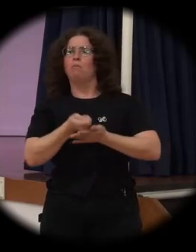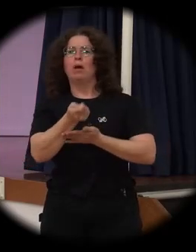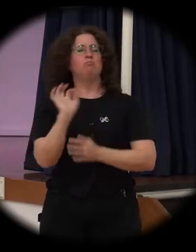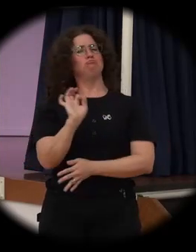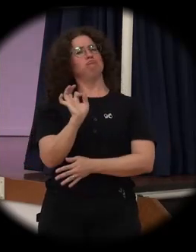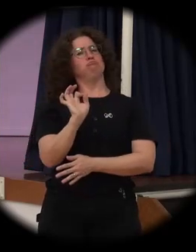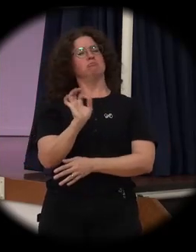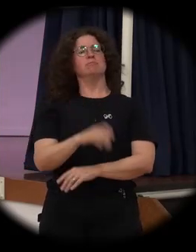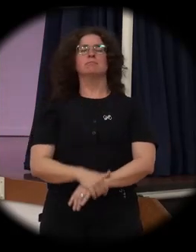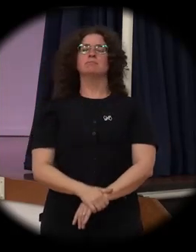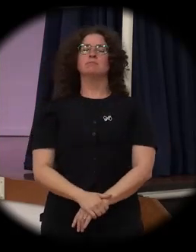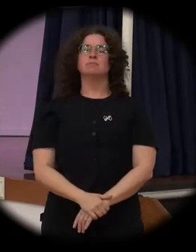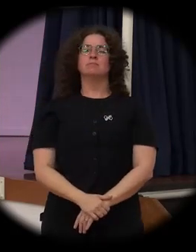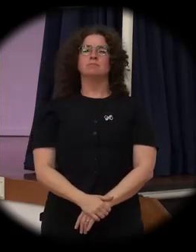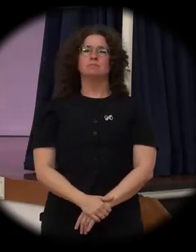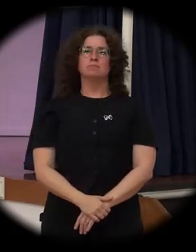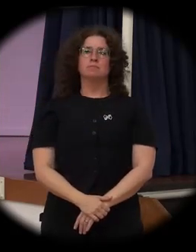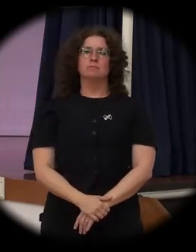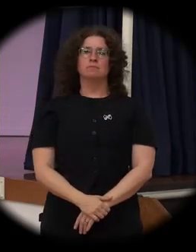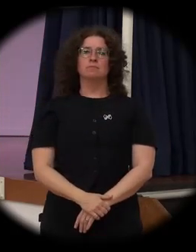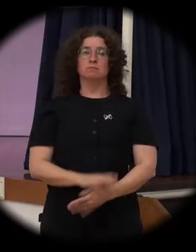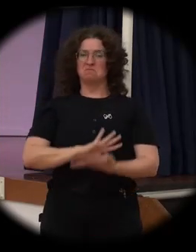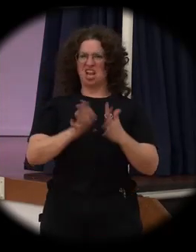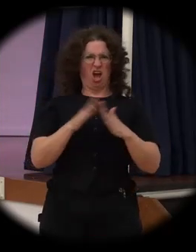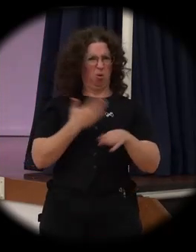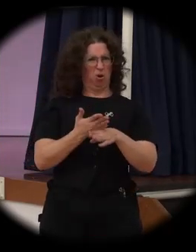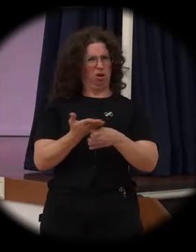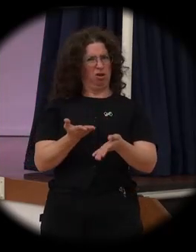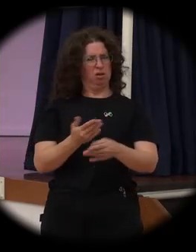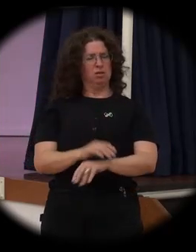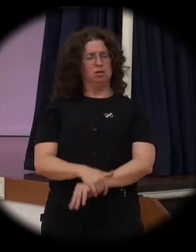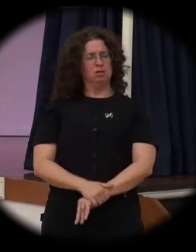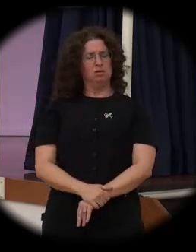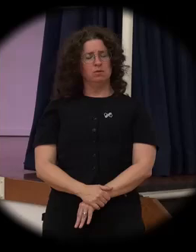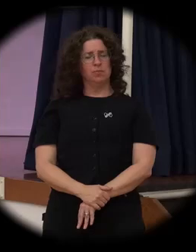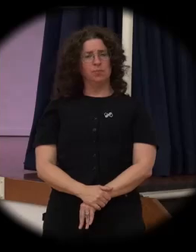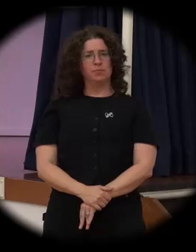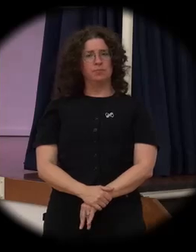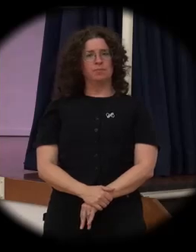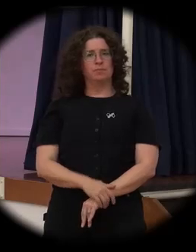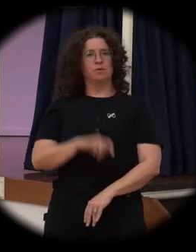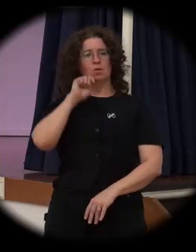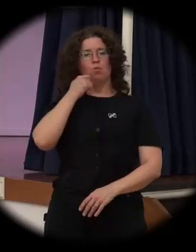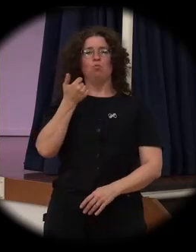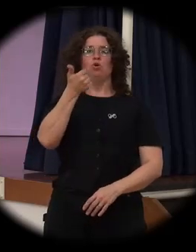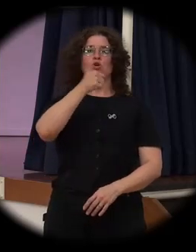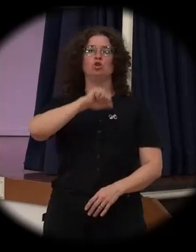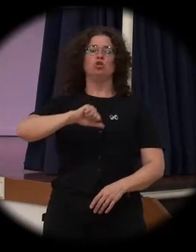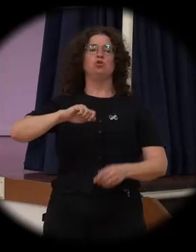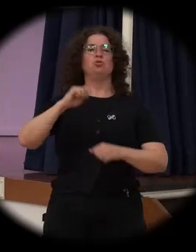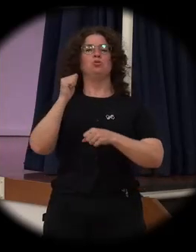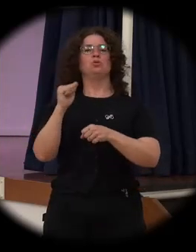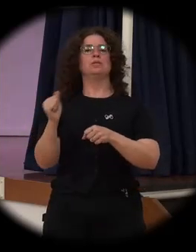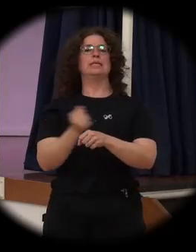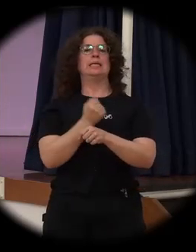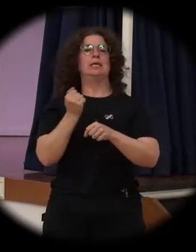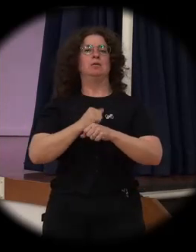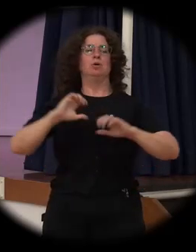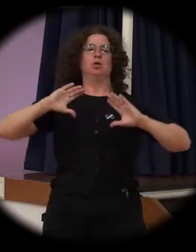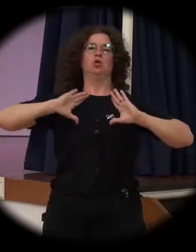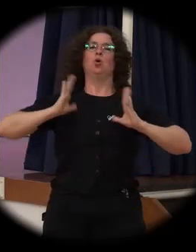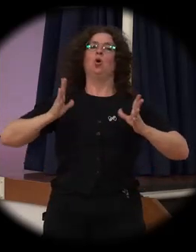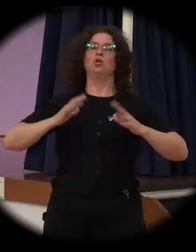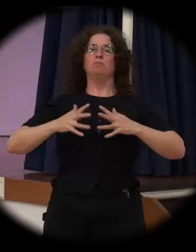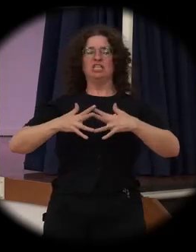for. Okay, so how's it going to work? So we're going to utilize a build automation framework that is built into our repo